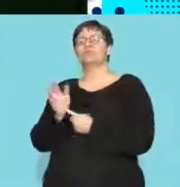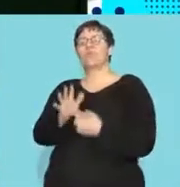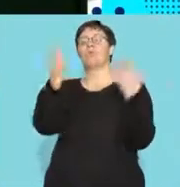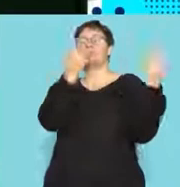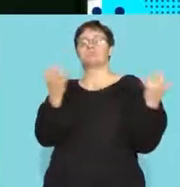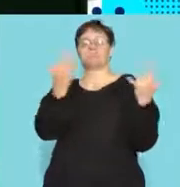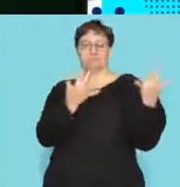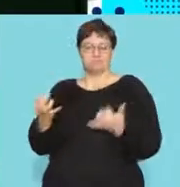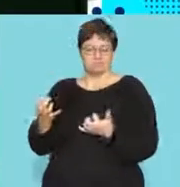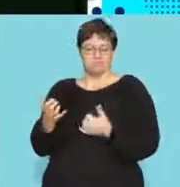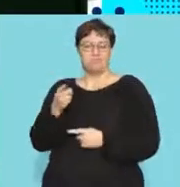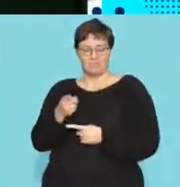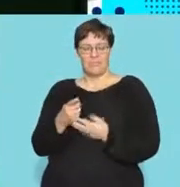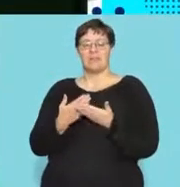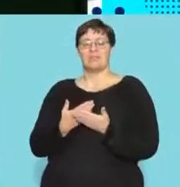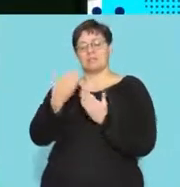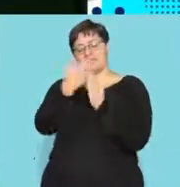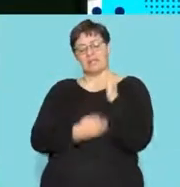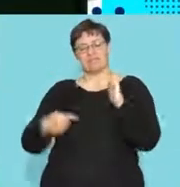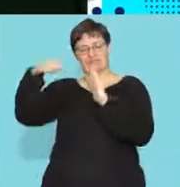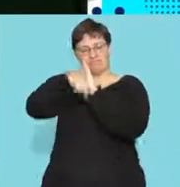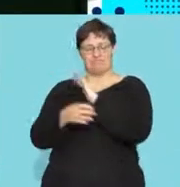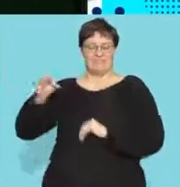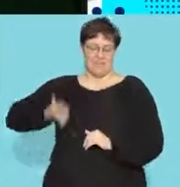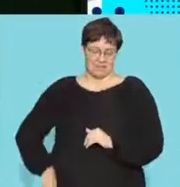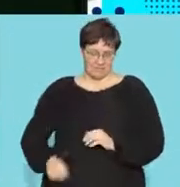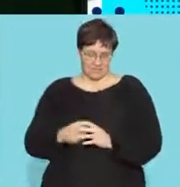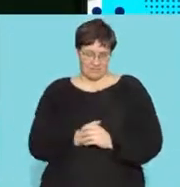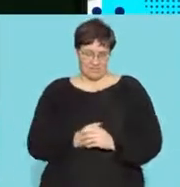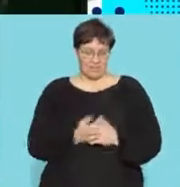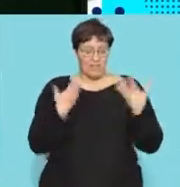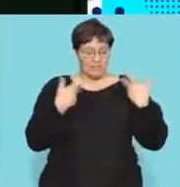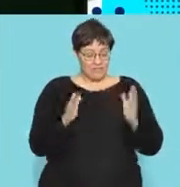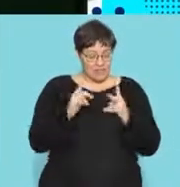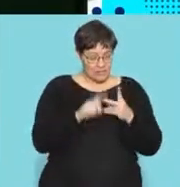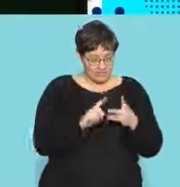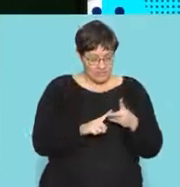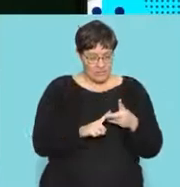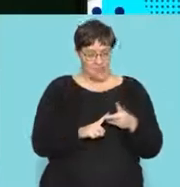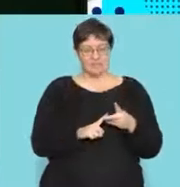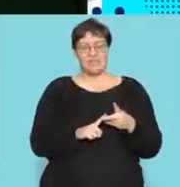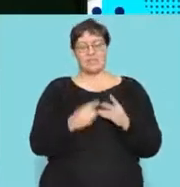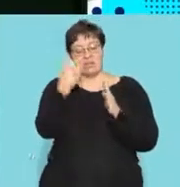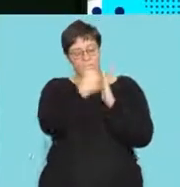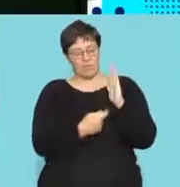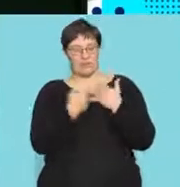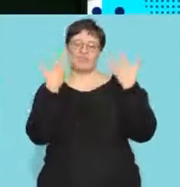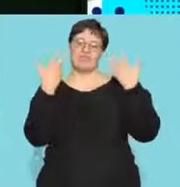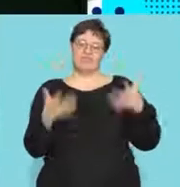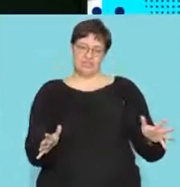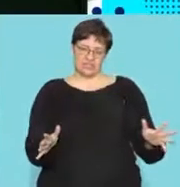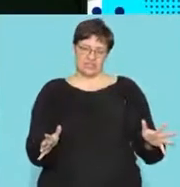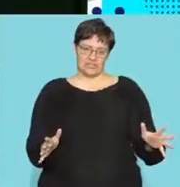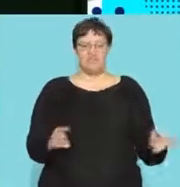calculations on your statement of comprehensive income. Once you've done with that, your statement is completed and